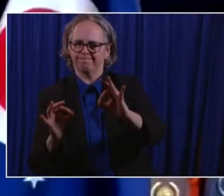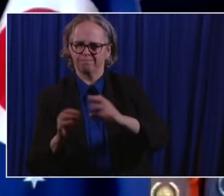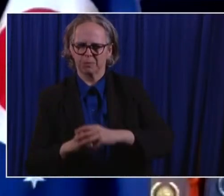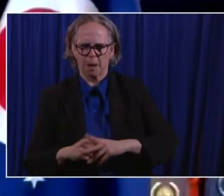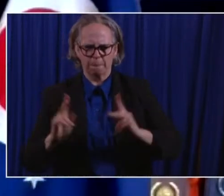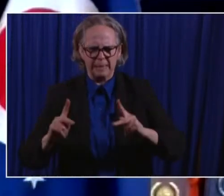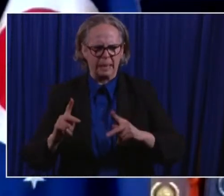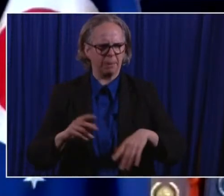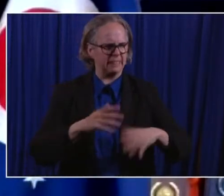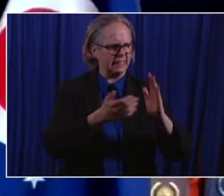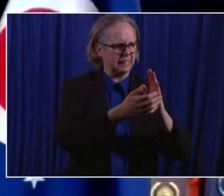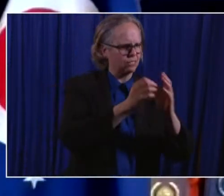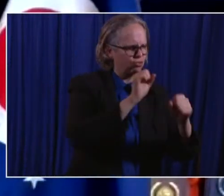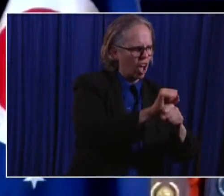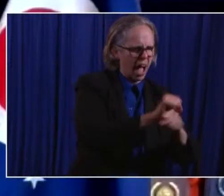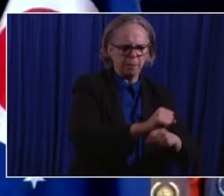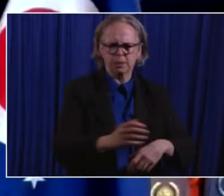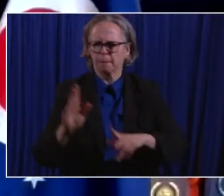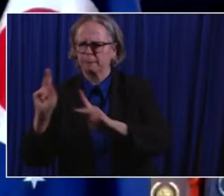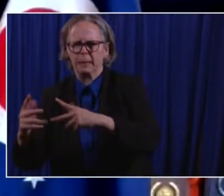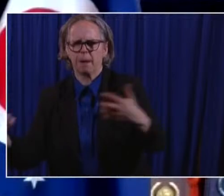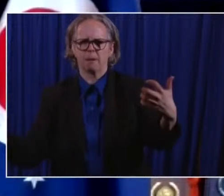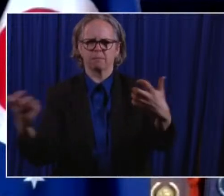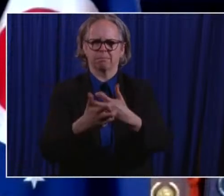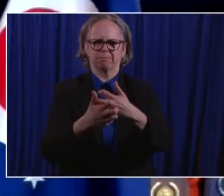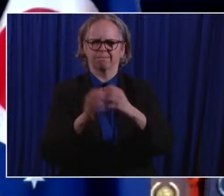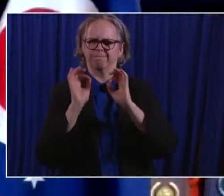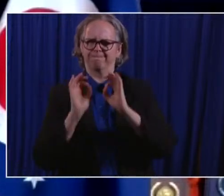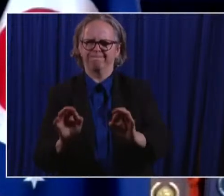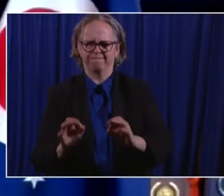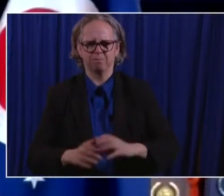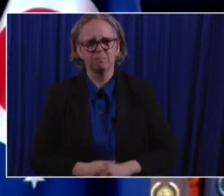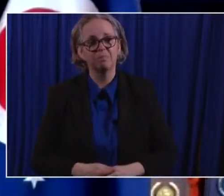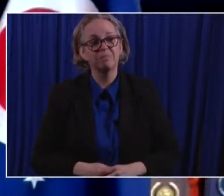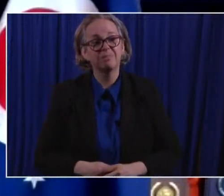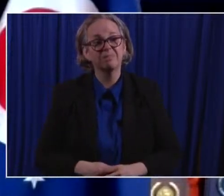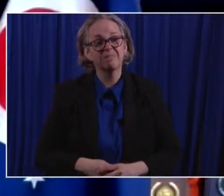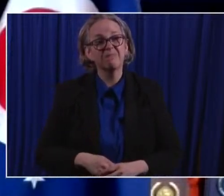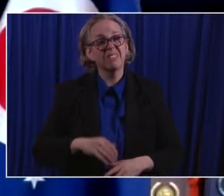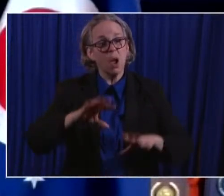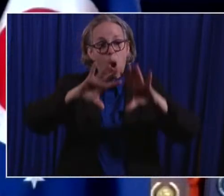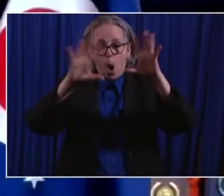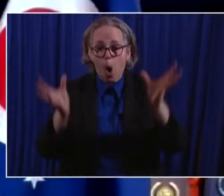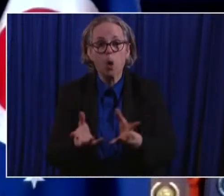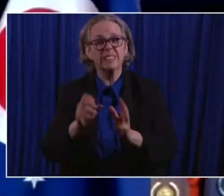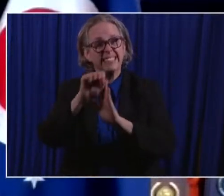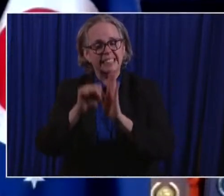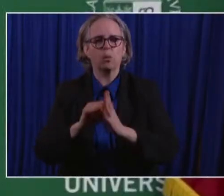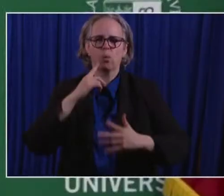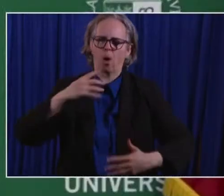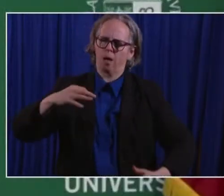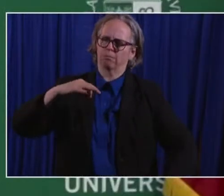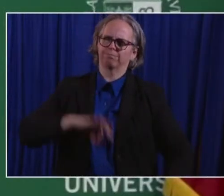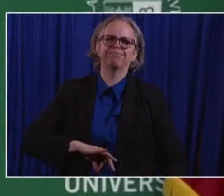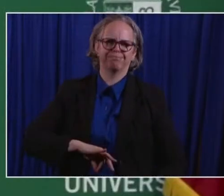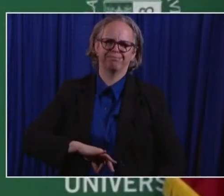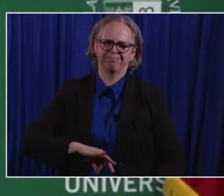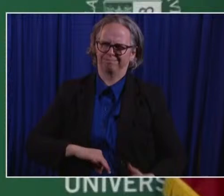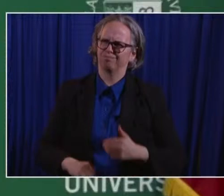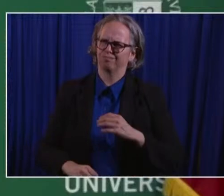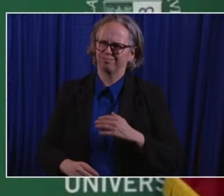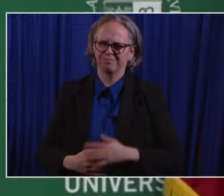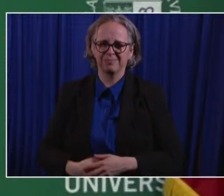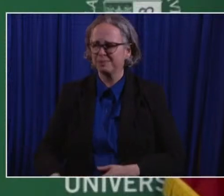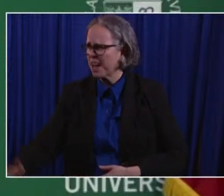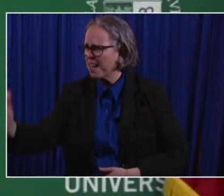job security, and giving employers the talent we need to be successful. So with that, Governor, I'll turn it back over to you. Well, Lieutenant Governor, thank you very